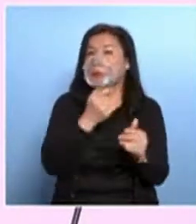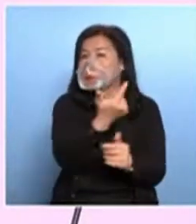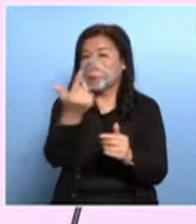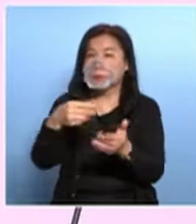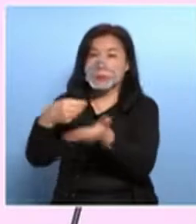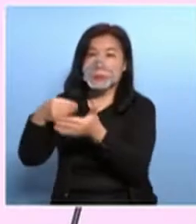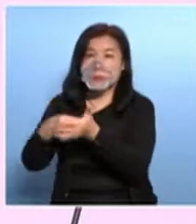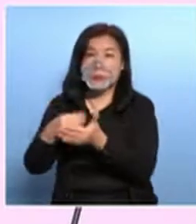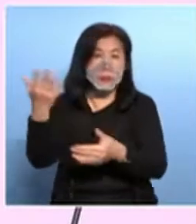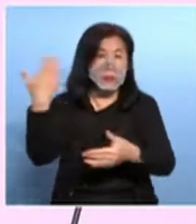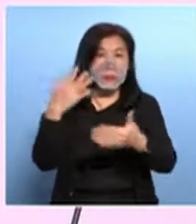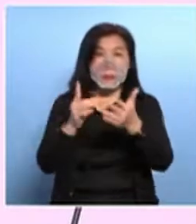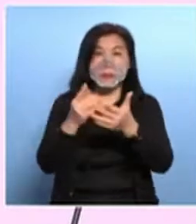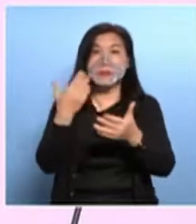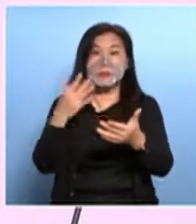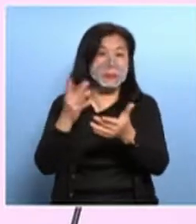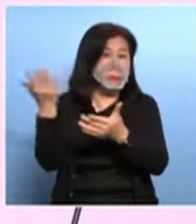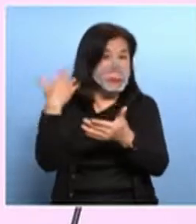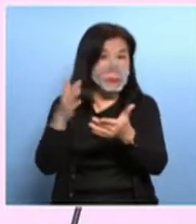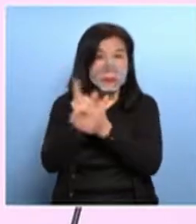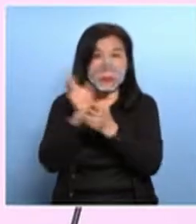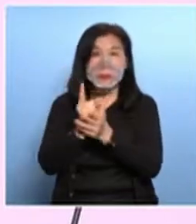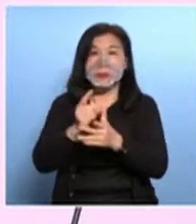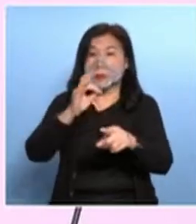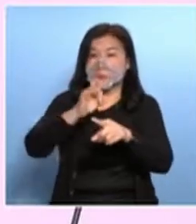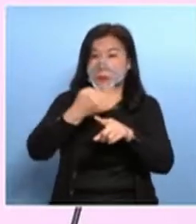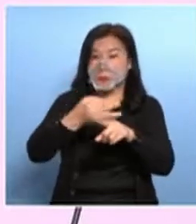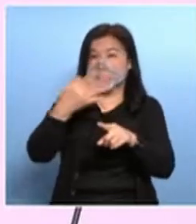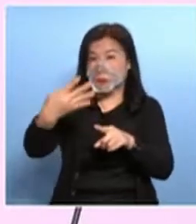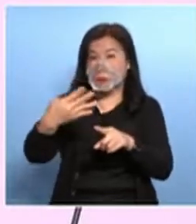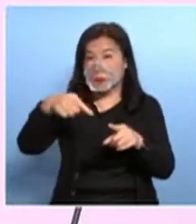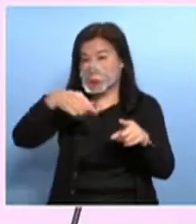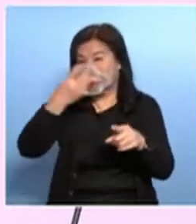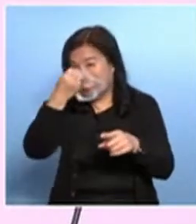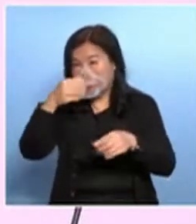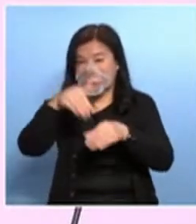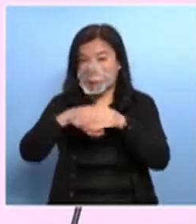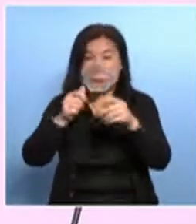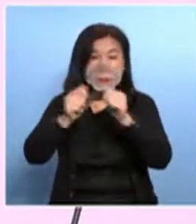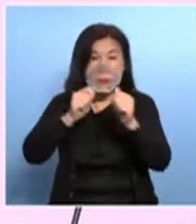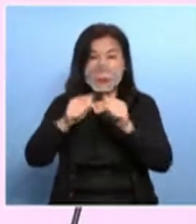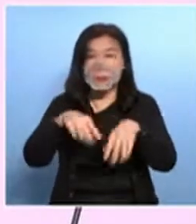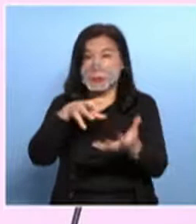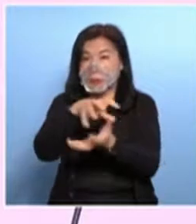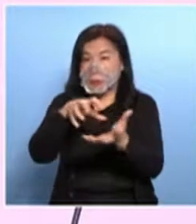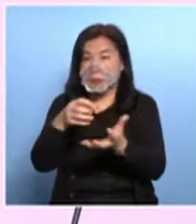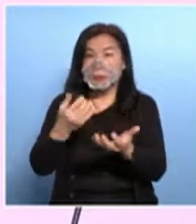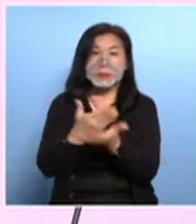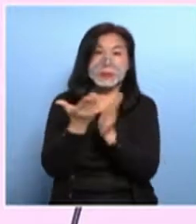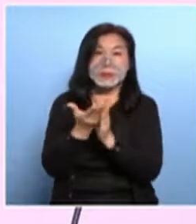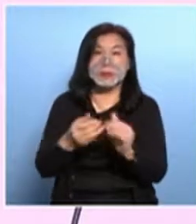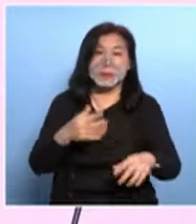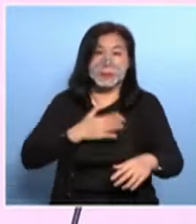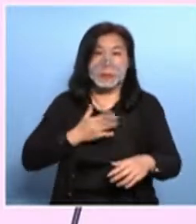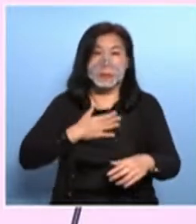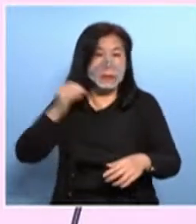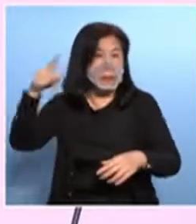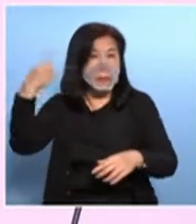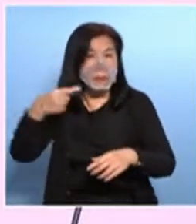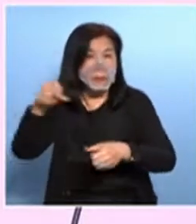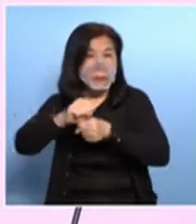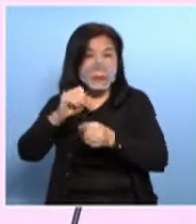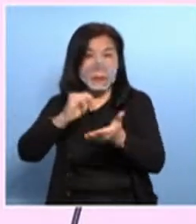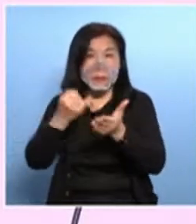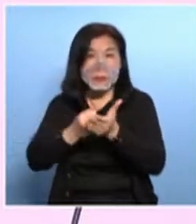year. Although the market sentiment weakened in the fourth quarter of last year due to local stock market adjustment and concerns about the